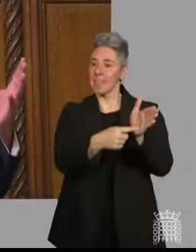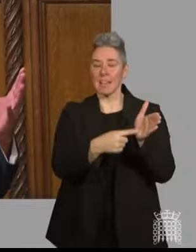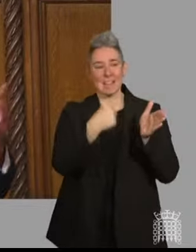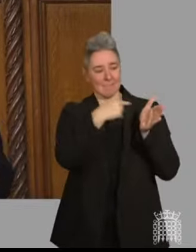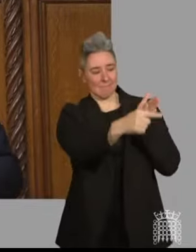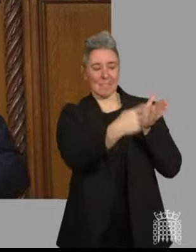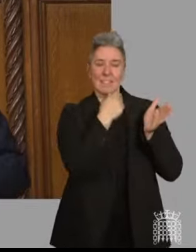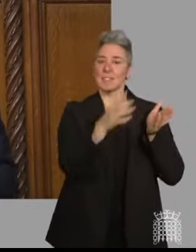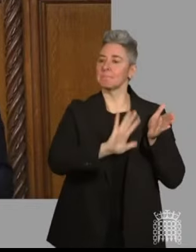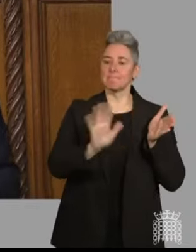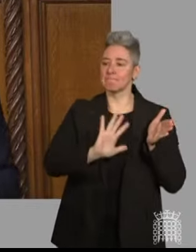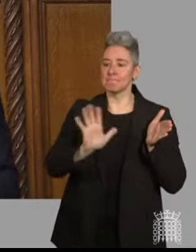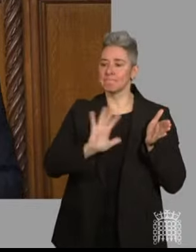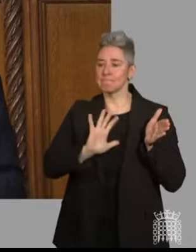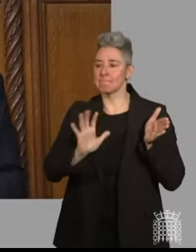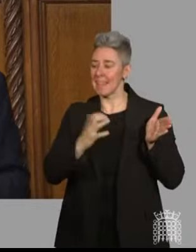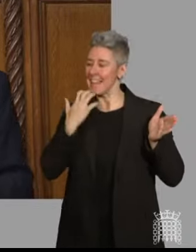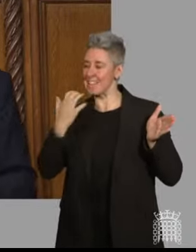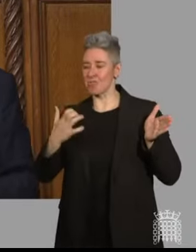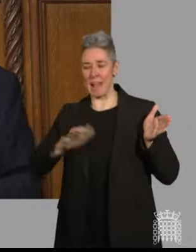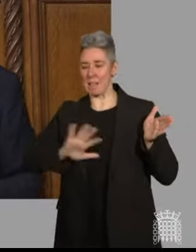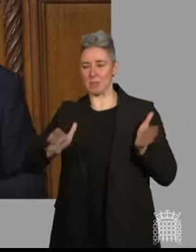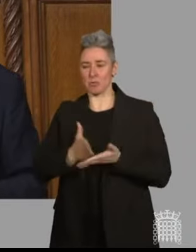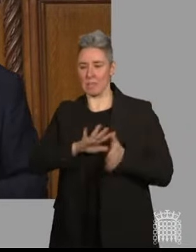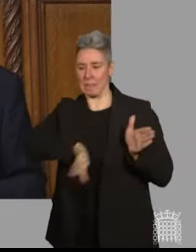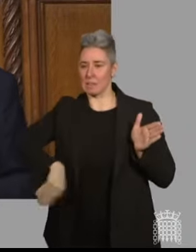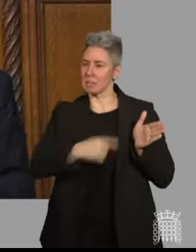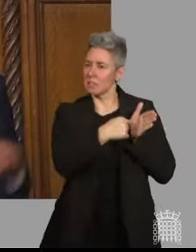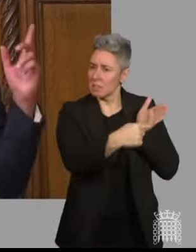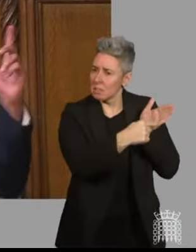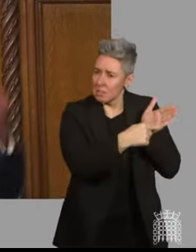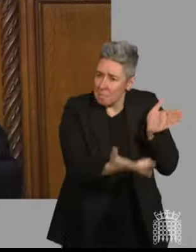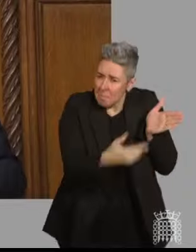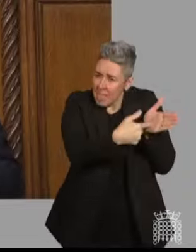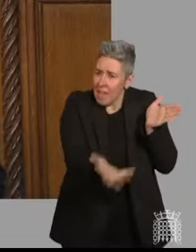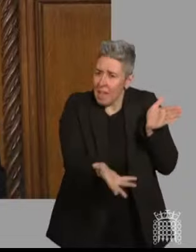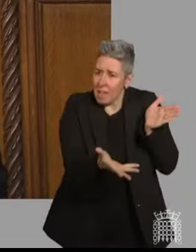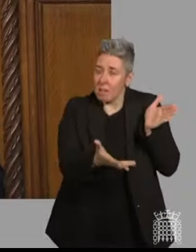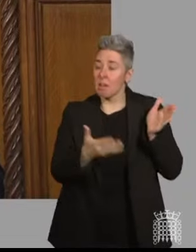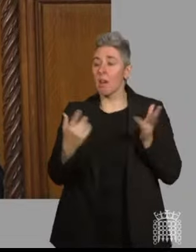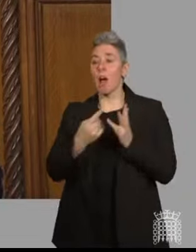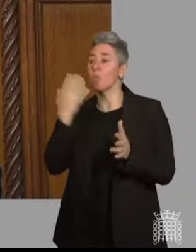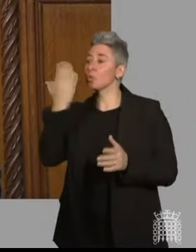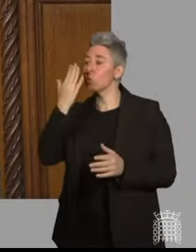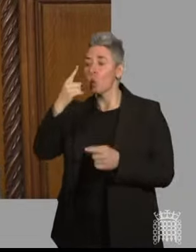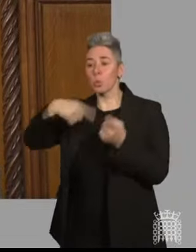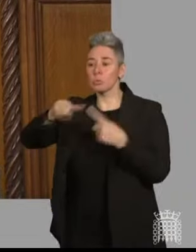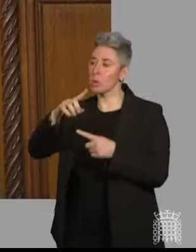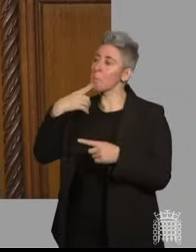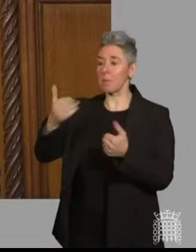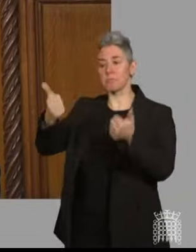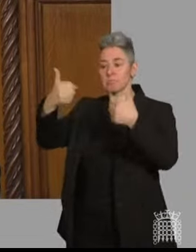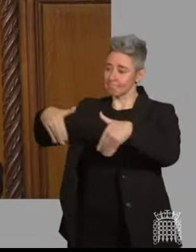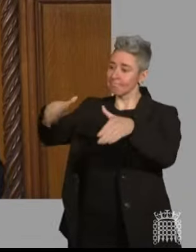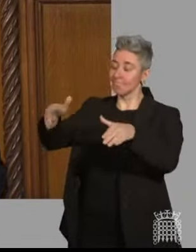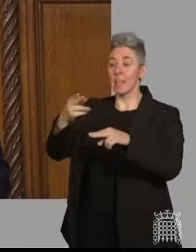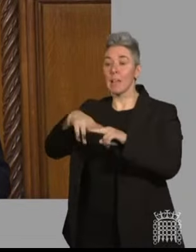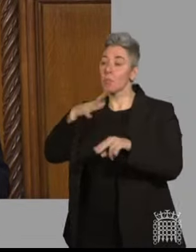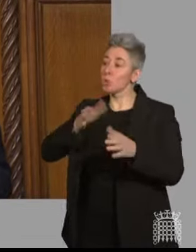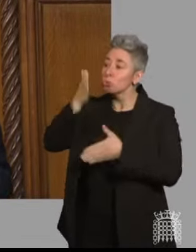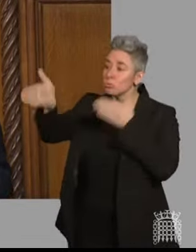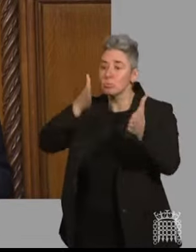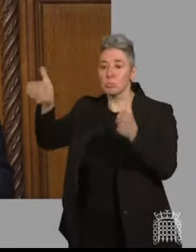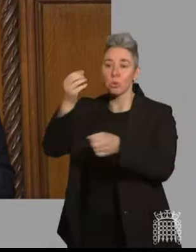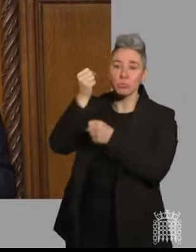other schools, we know they have allowed absences for people to attend protests, where there have been, of course, many examples of anti-Semitism. This is